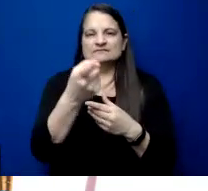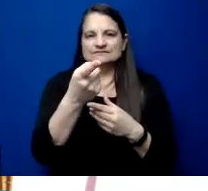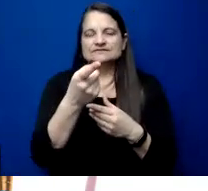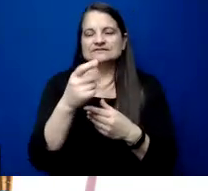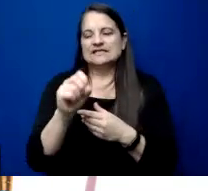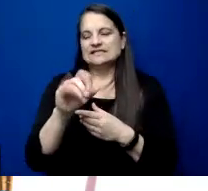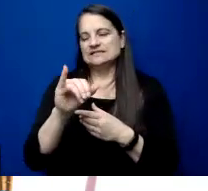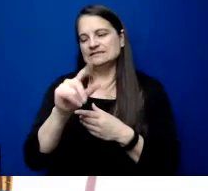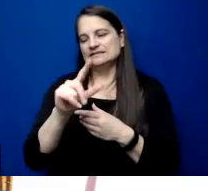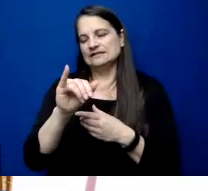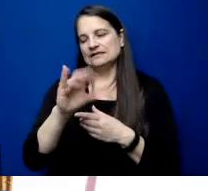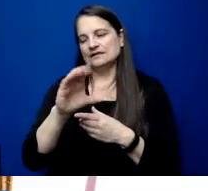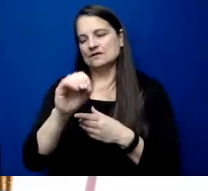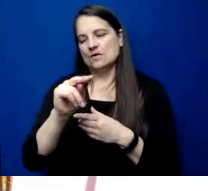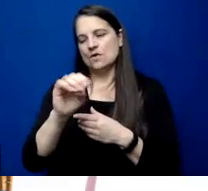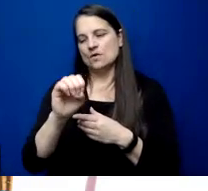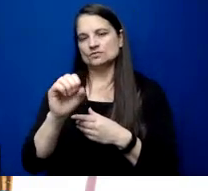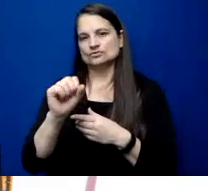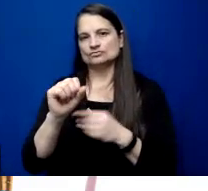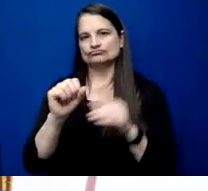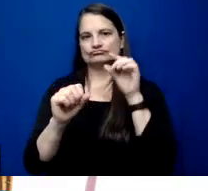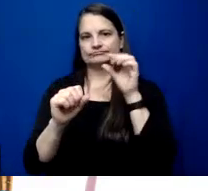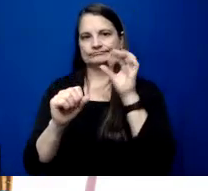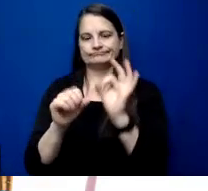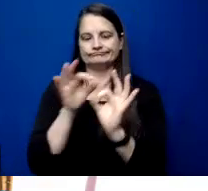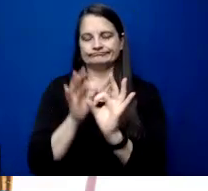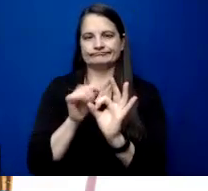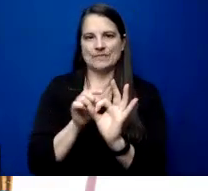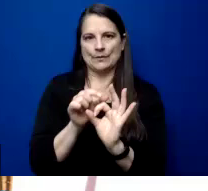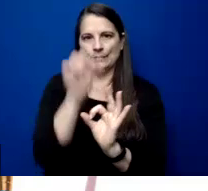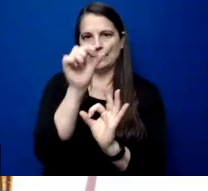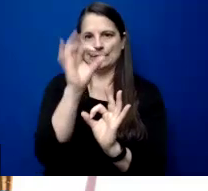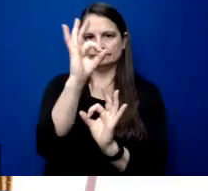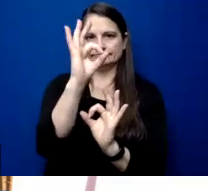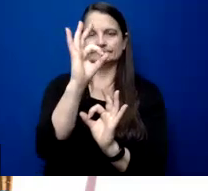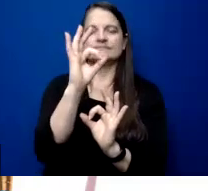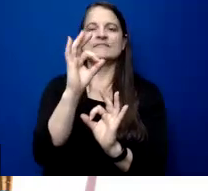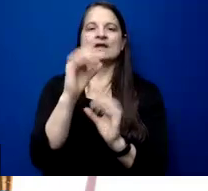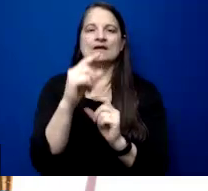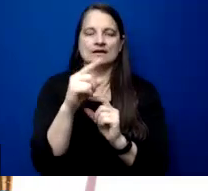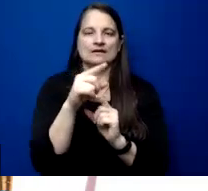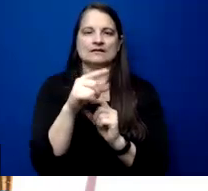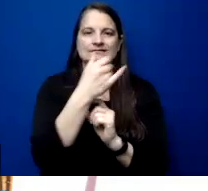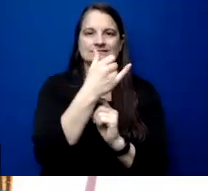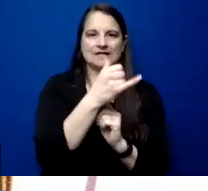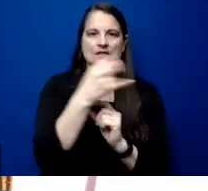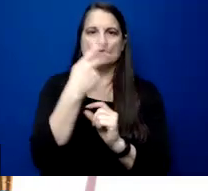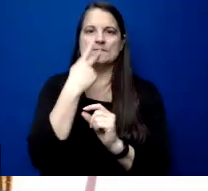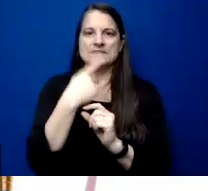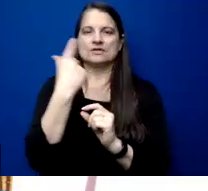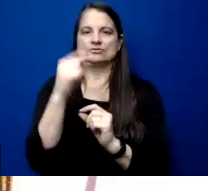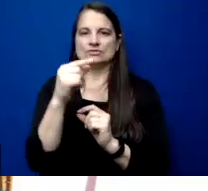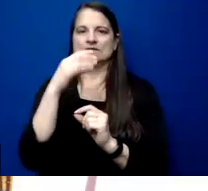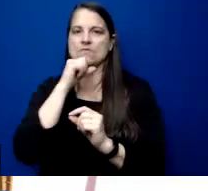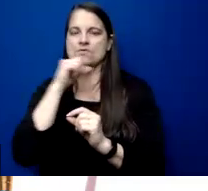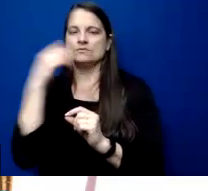straps that come in varying lengths and colors. And the holes in them are also different